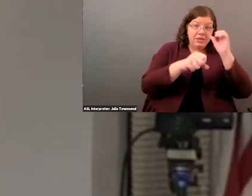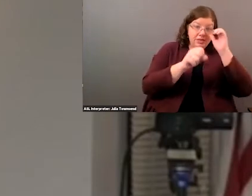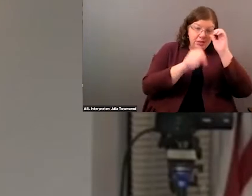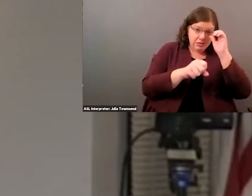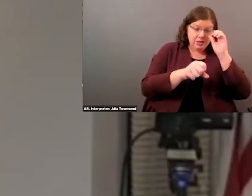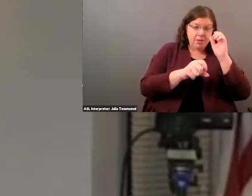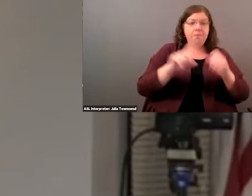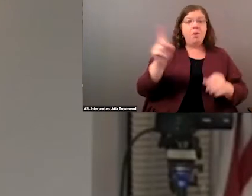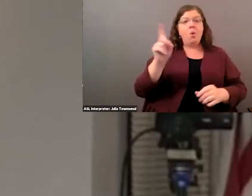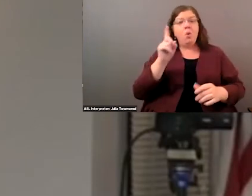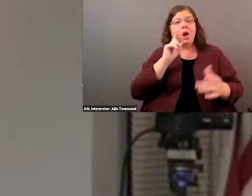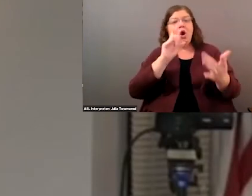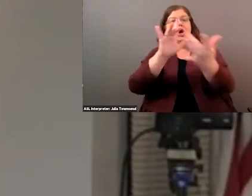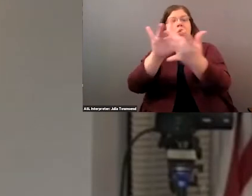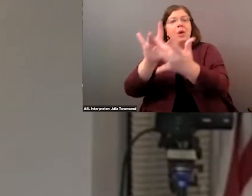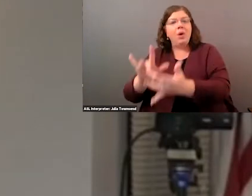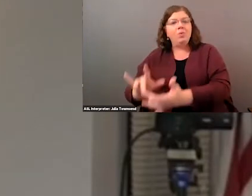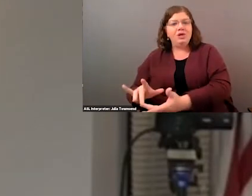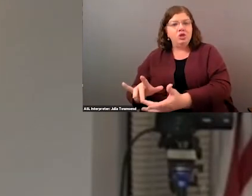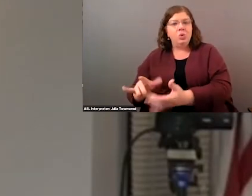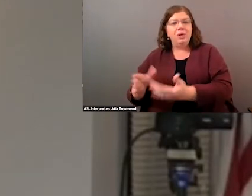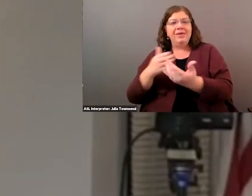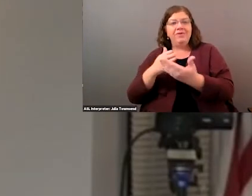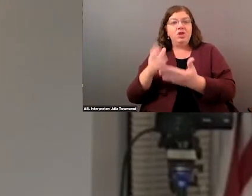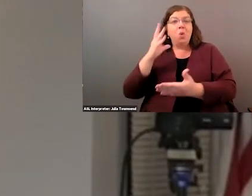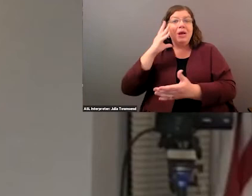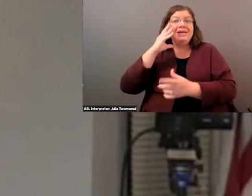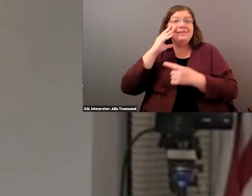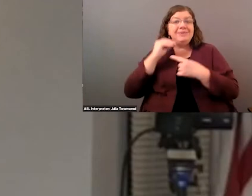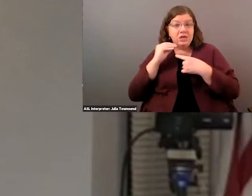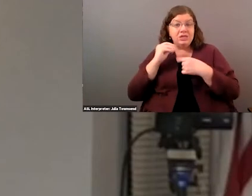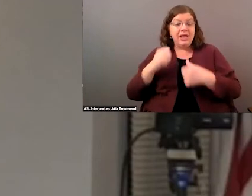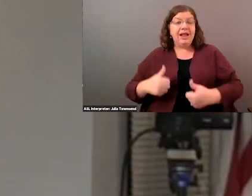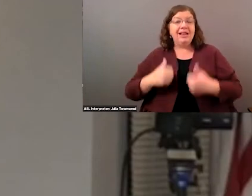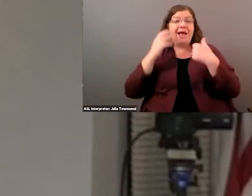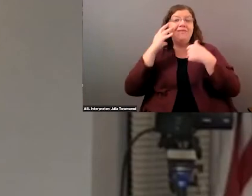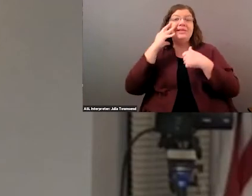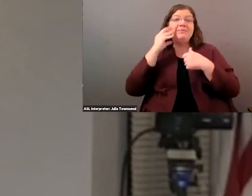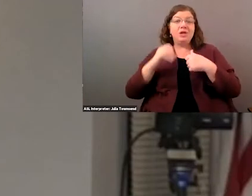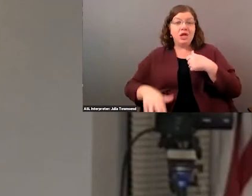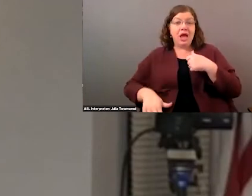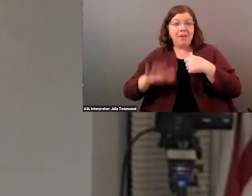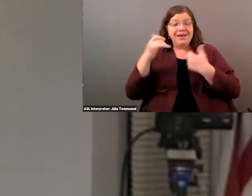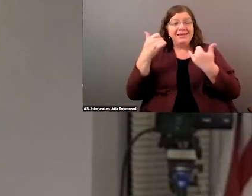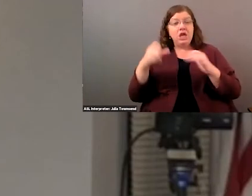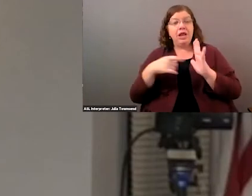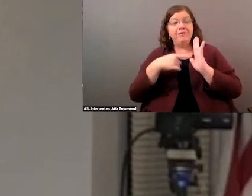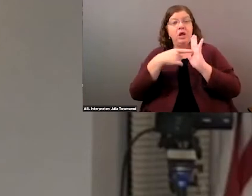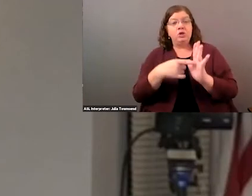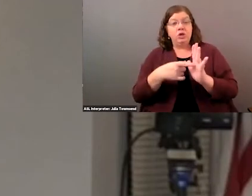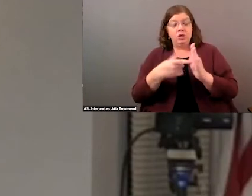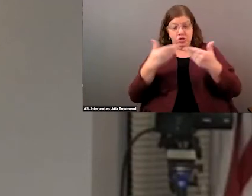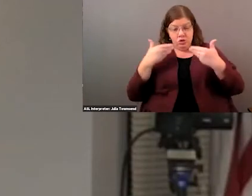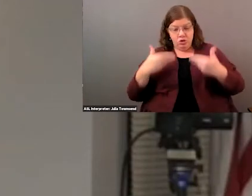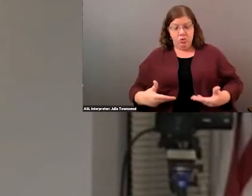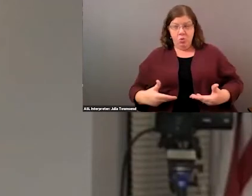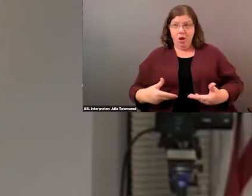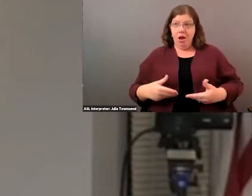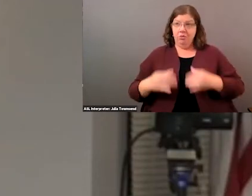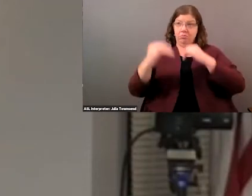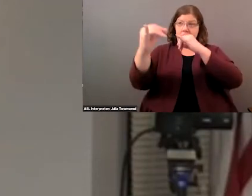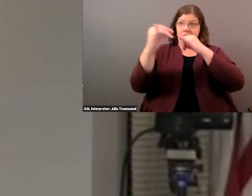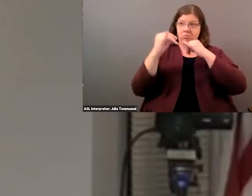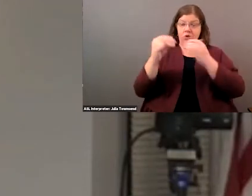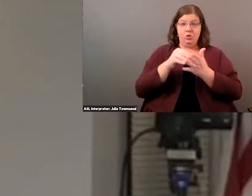your upbringing, is still a reflection of, do I see myself in the students, in the teachers? Do I see that? So I think that's a crucial part in terms of where are